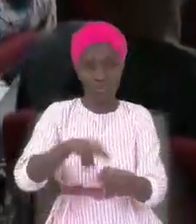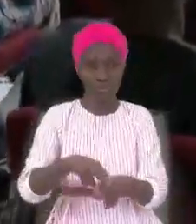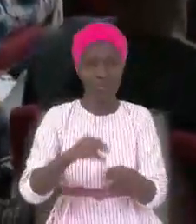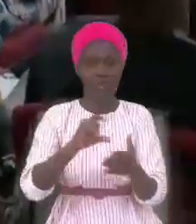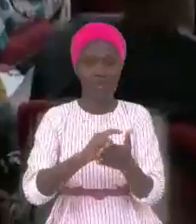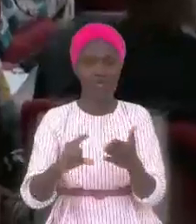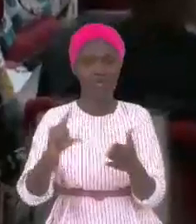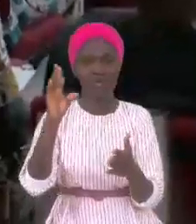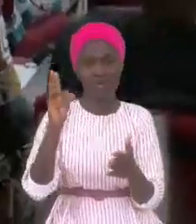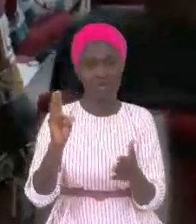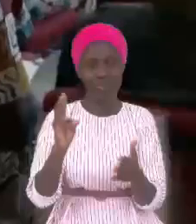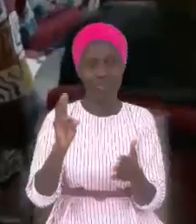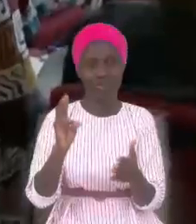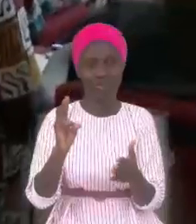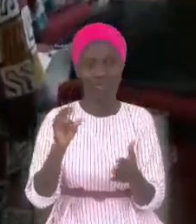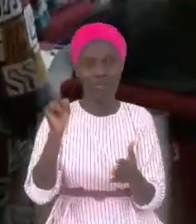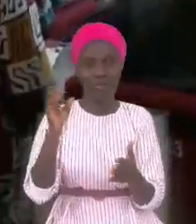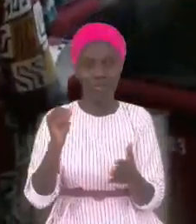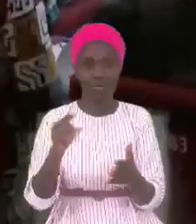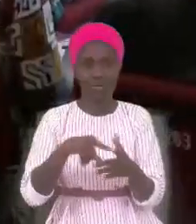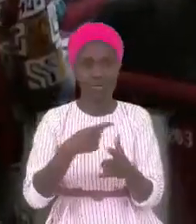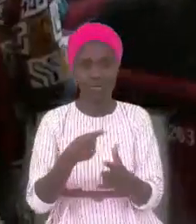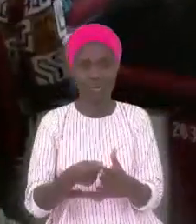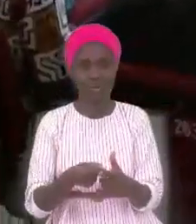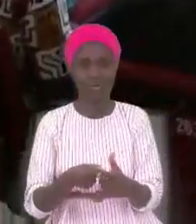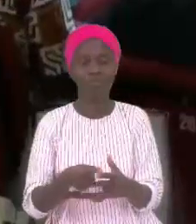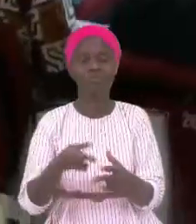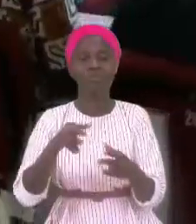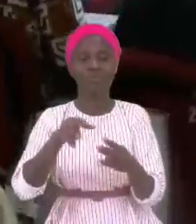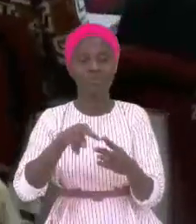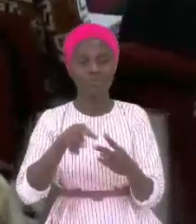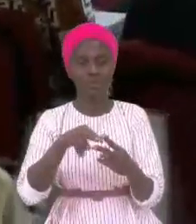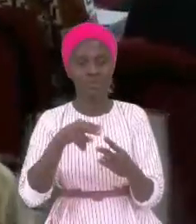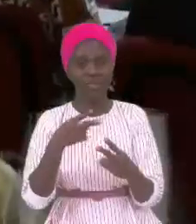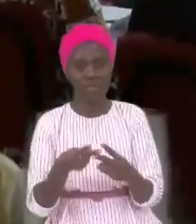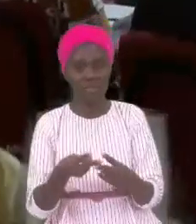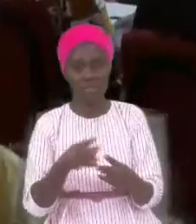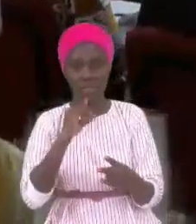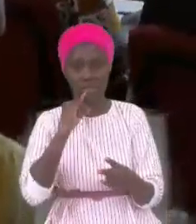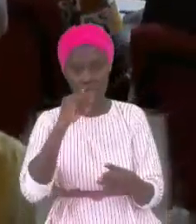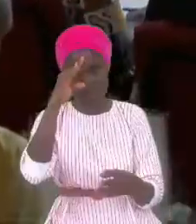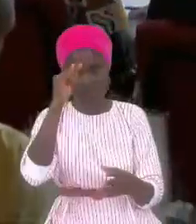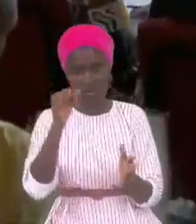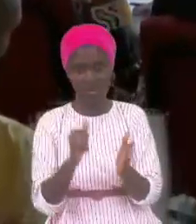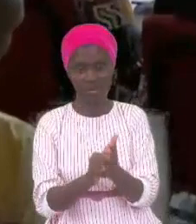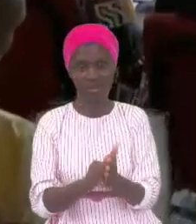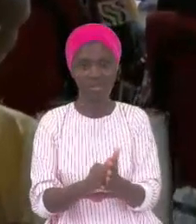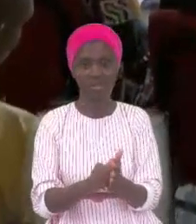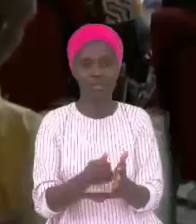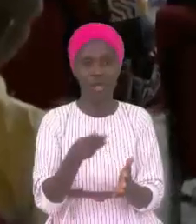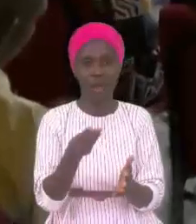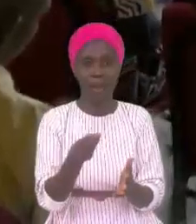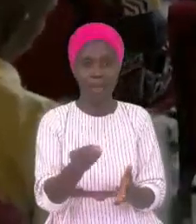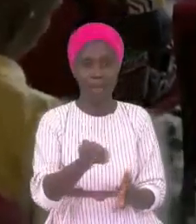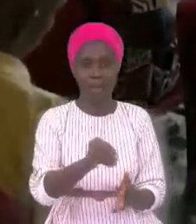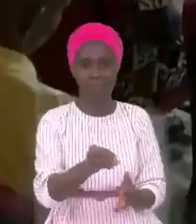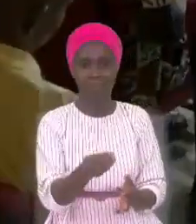so then neither is he that planteth anything, neither he that watereth, but God